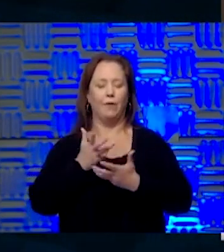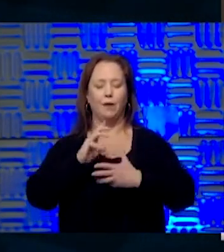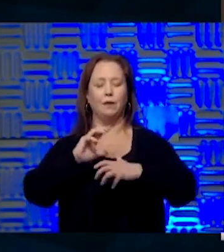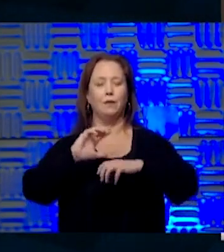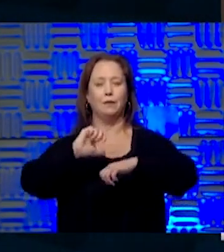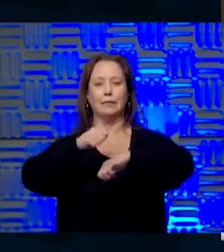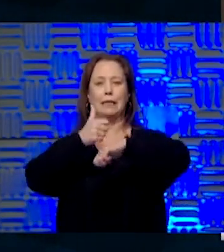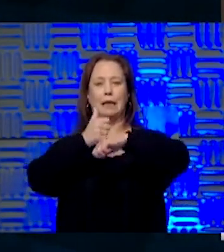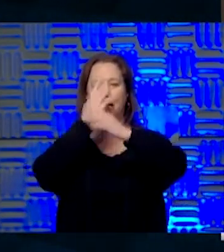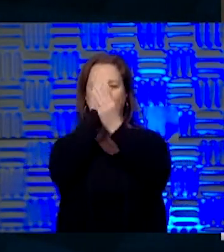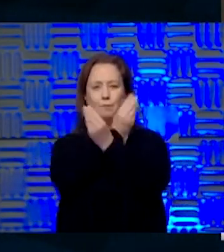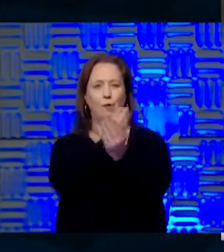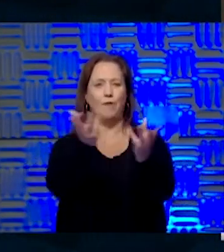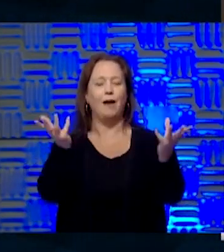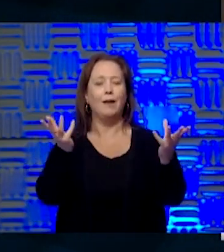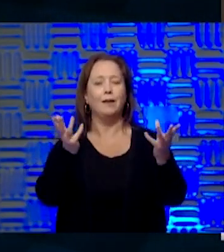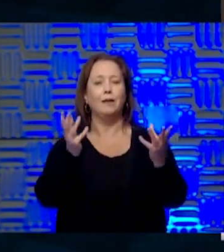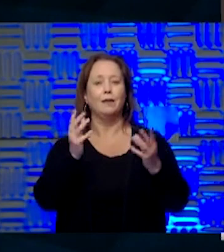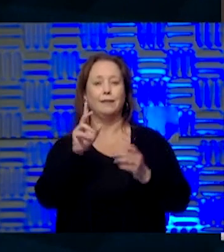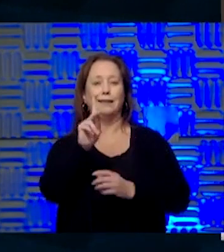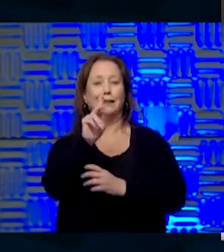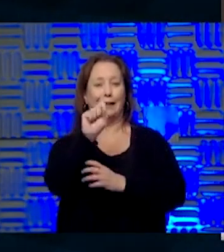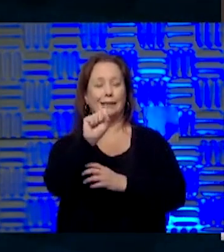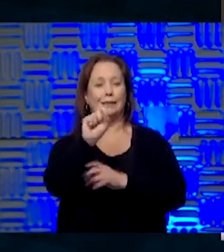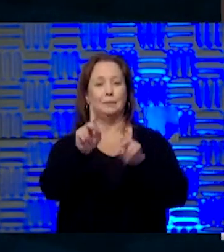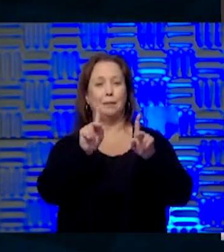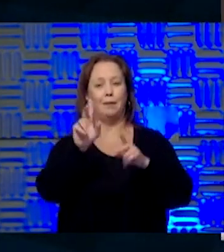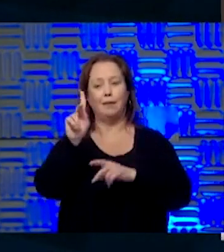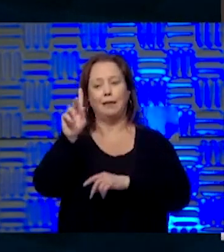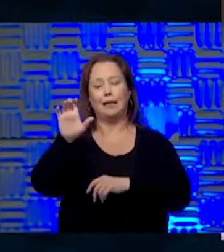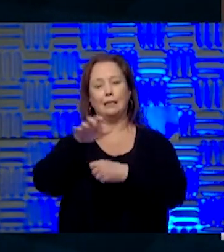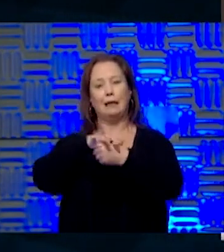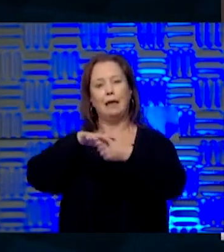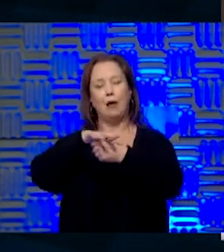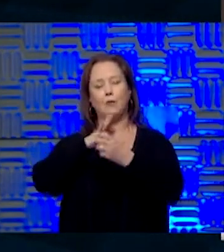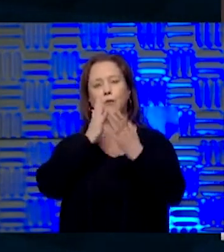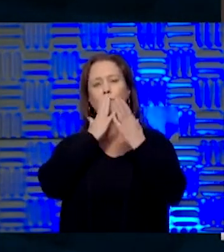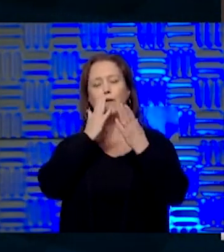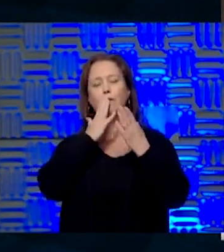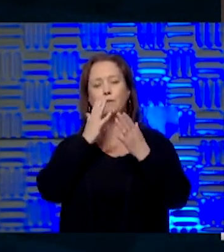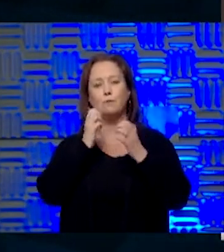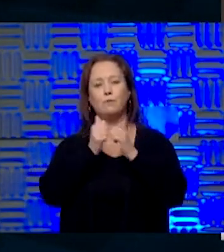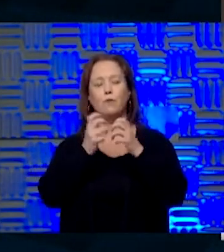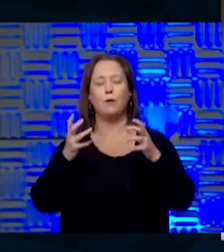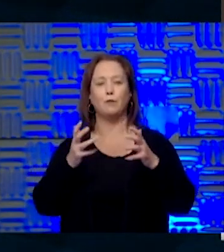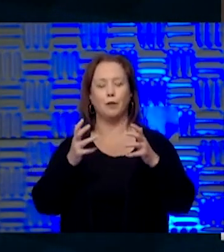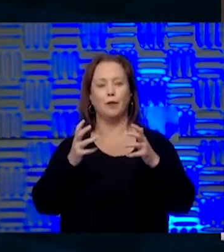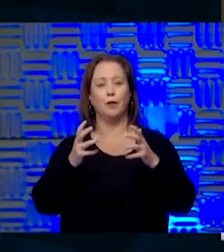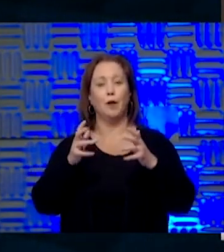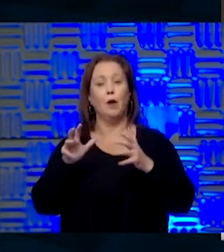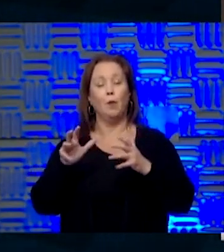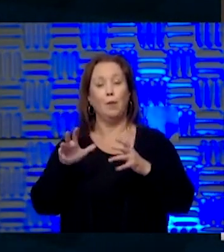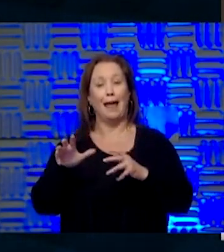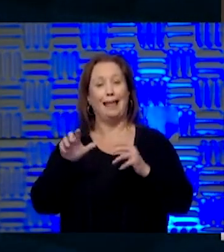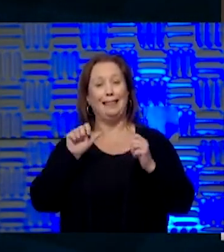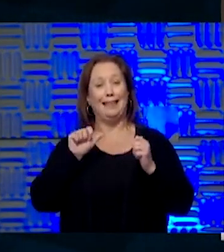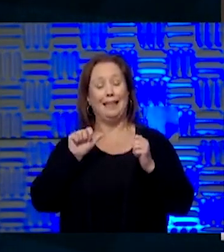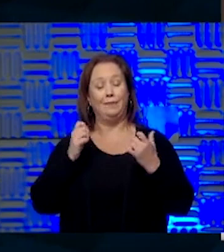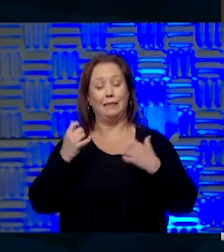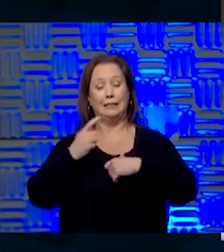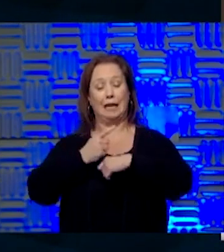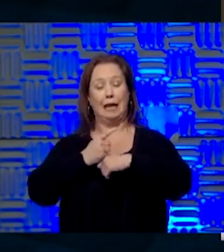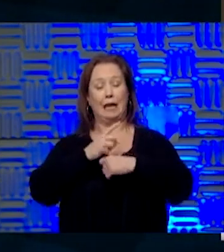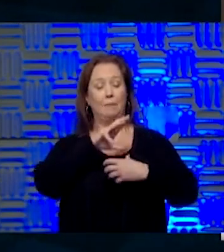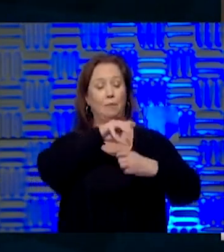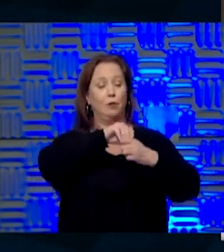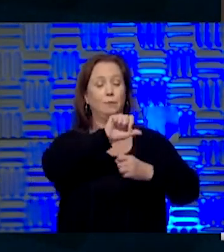provide information to Kansans and folks in the Kansas City region. So thank you very much. When I leave this call, I'm